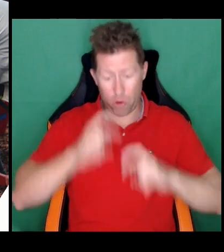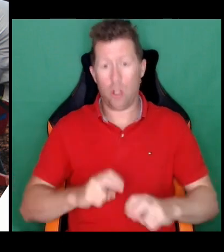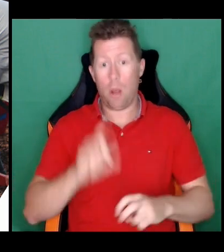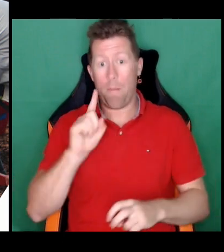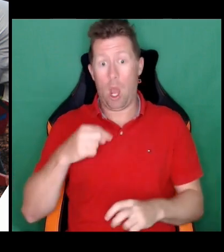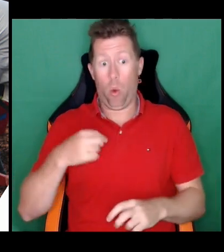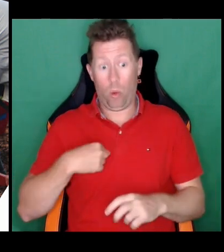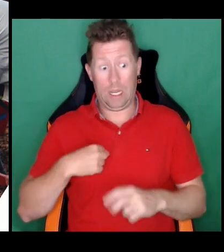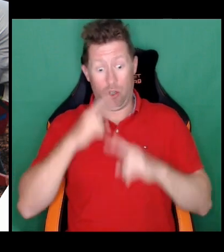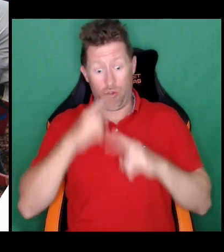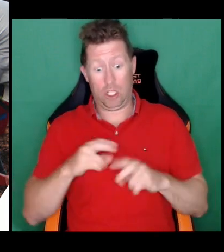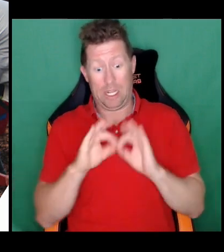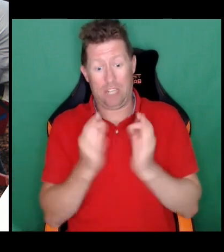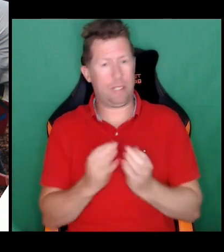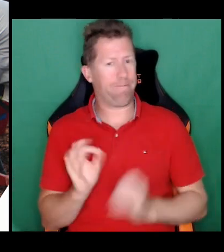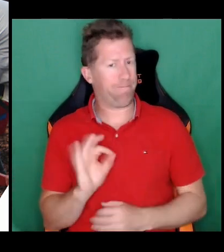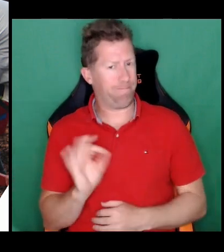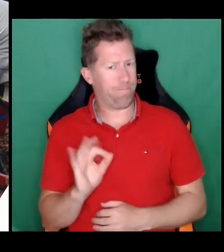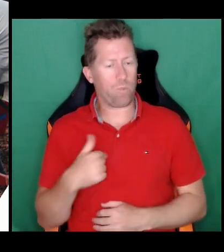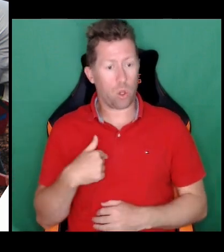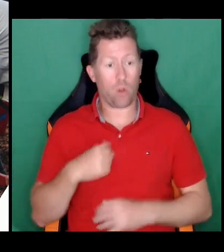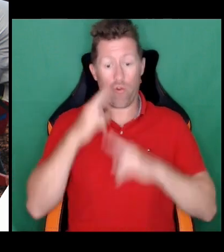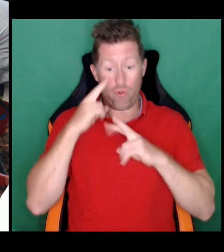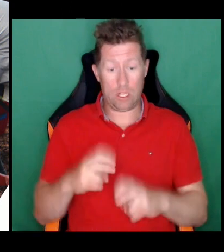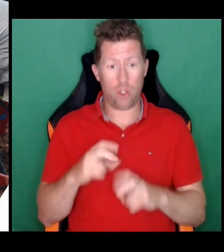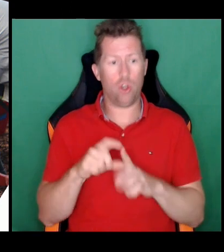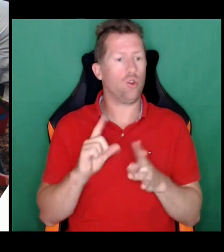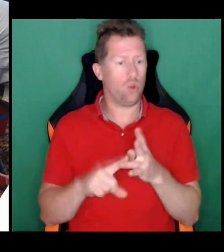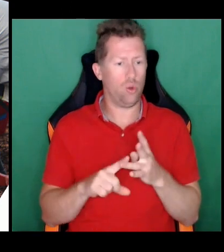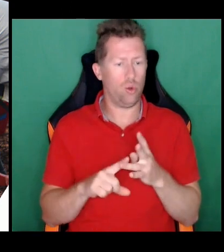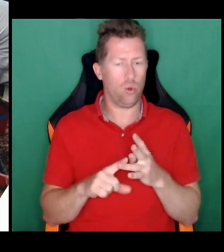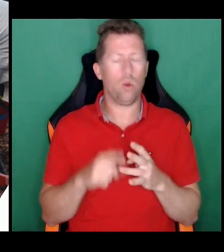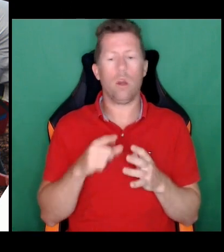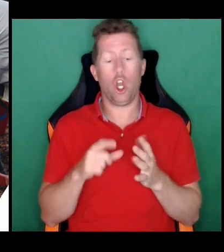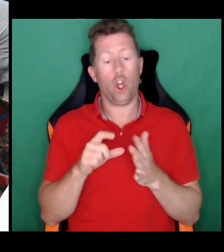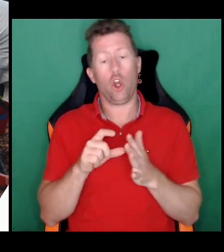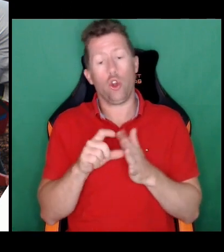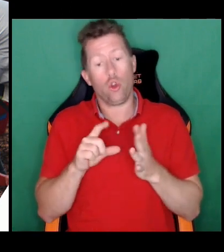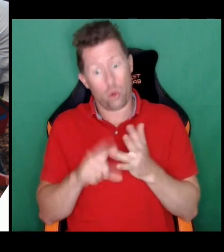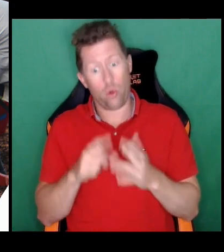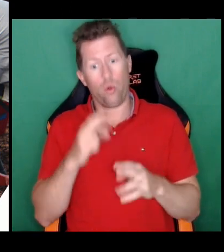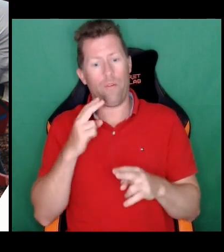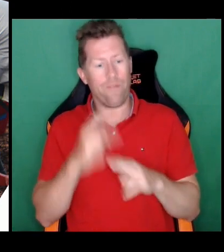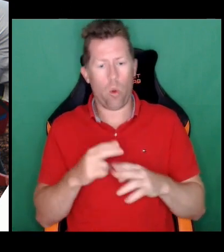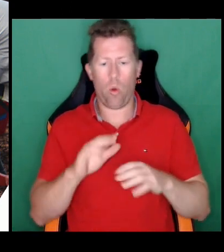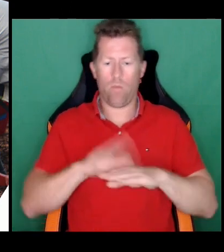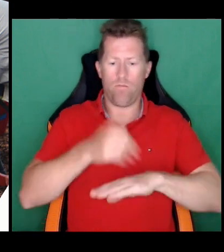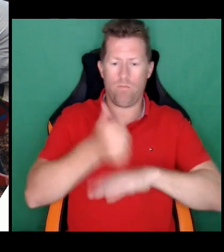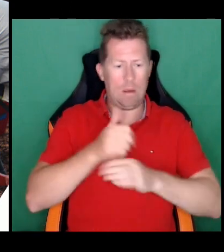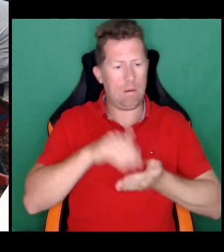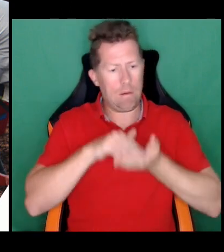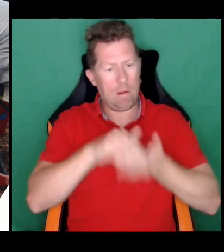research agency. The research that we undertake, as we've said previously, is used to inform interventions and